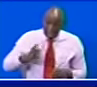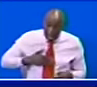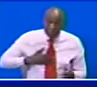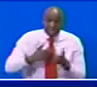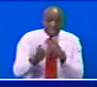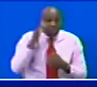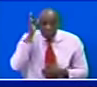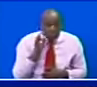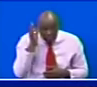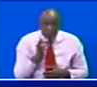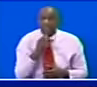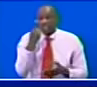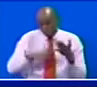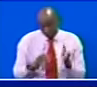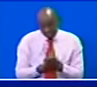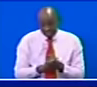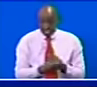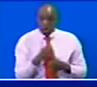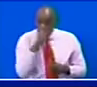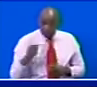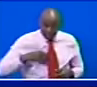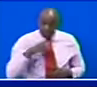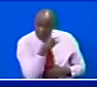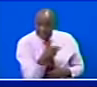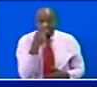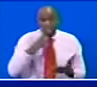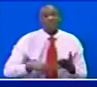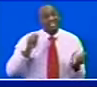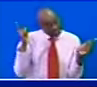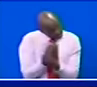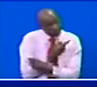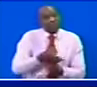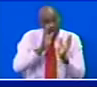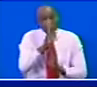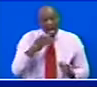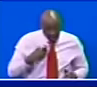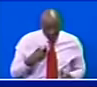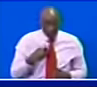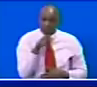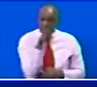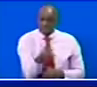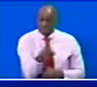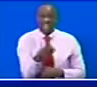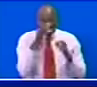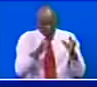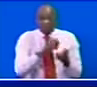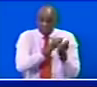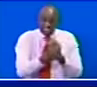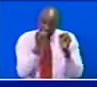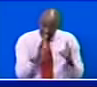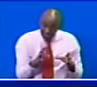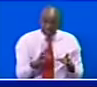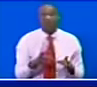Francis Ontoma now reports, the elders are now threatening to chart a different political direction for the region unless their place is well